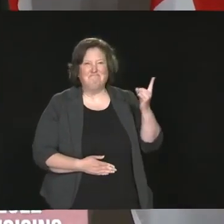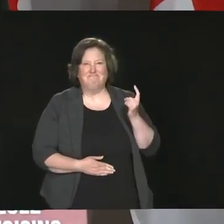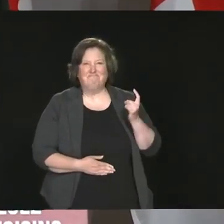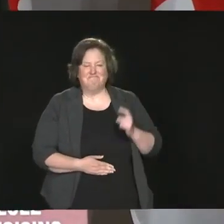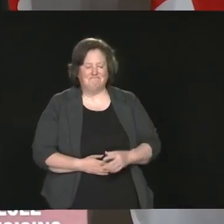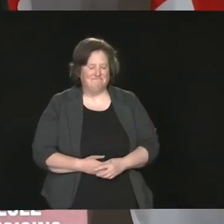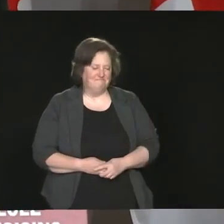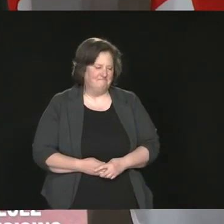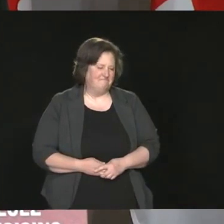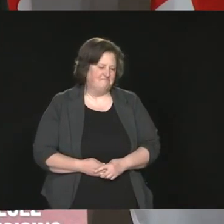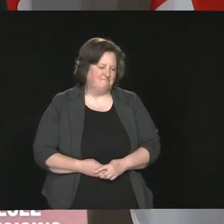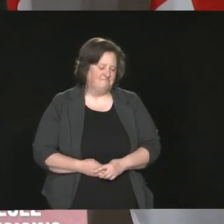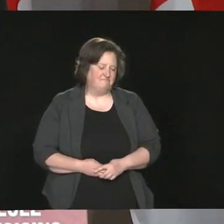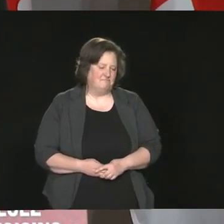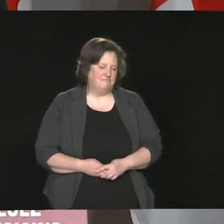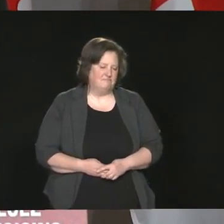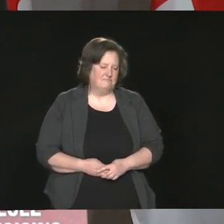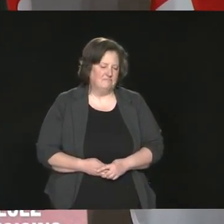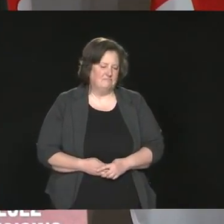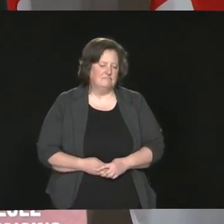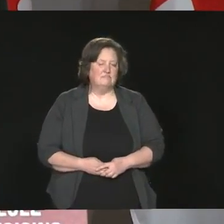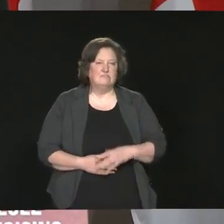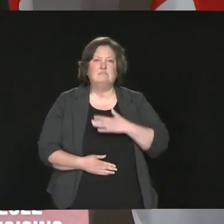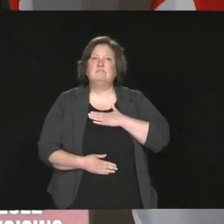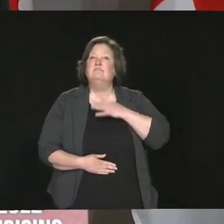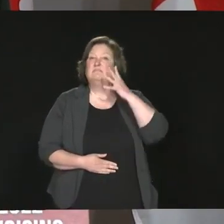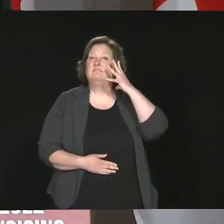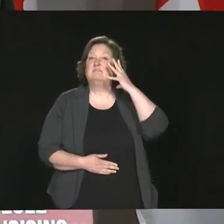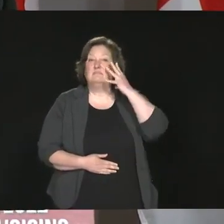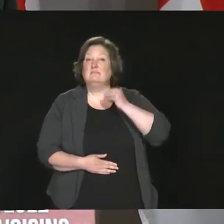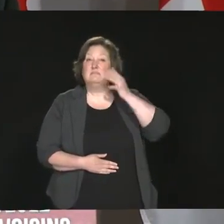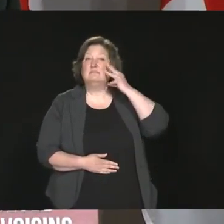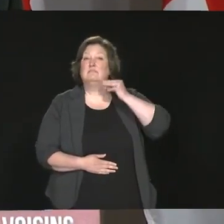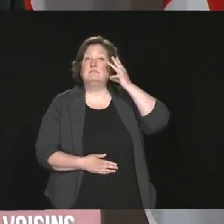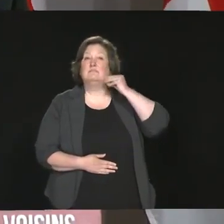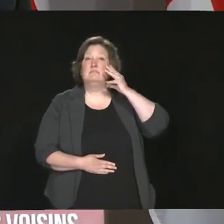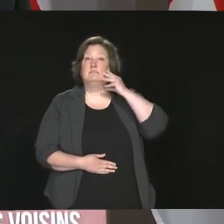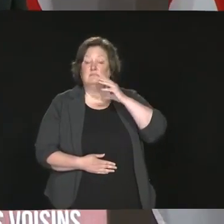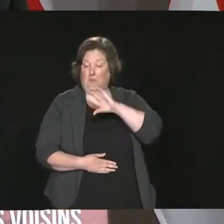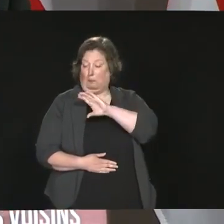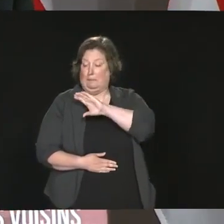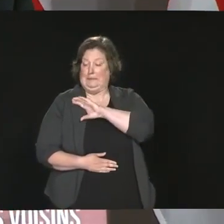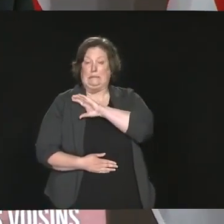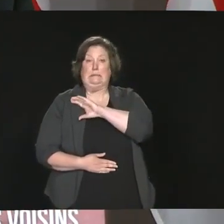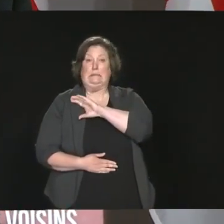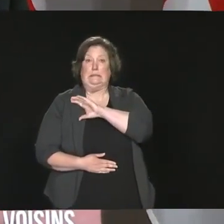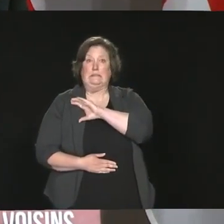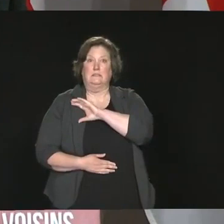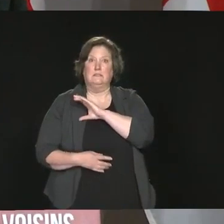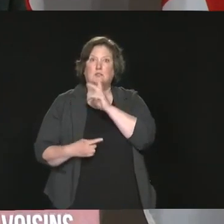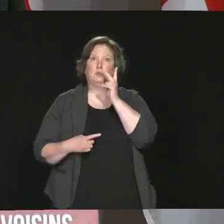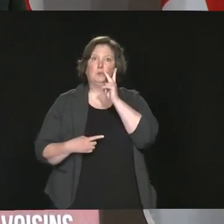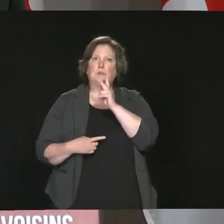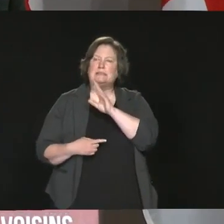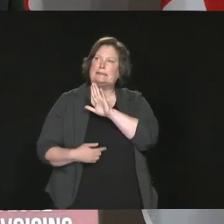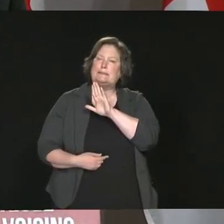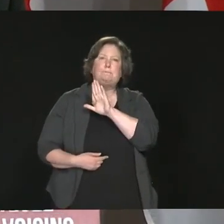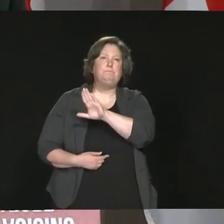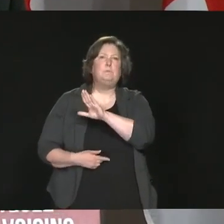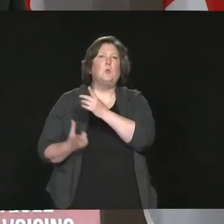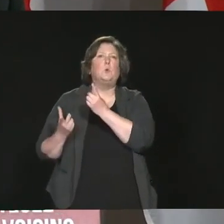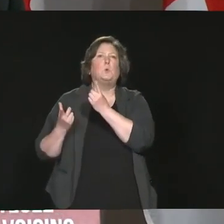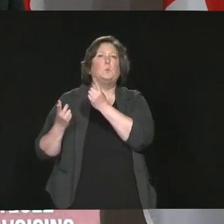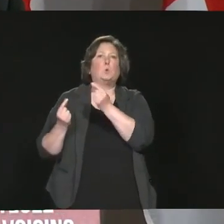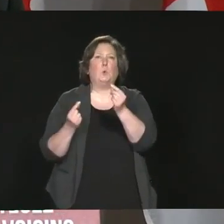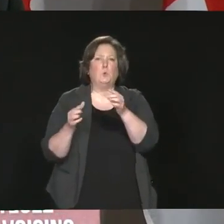In my experience, I think transparency and accountability are very important to maintaining trust between the police